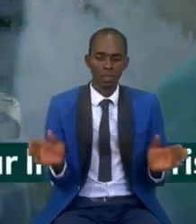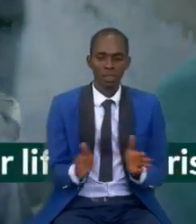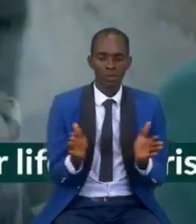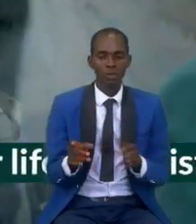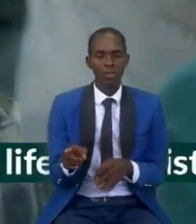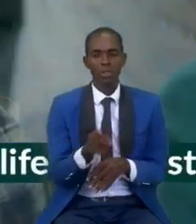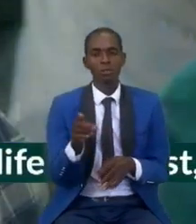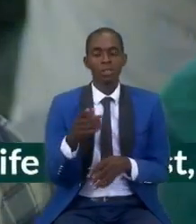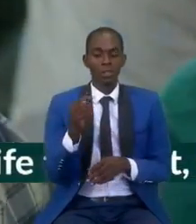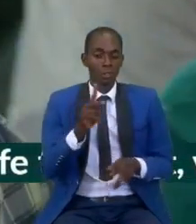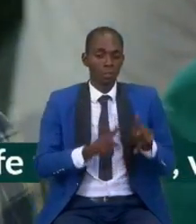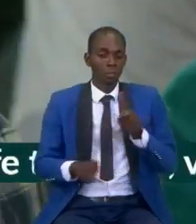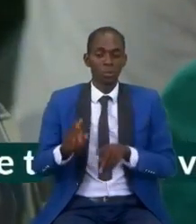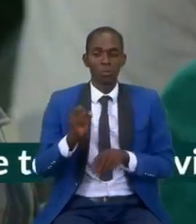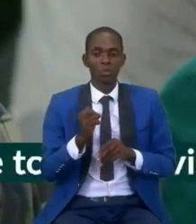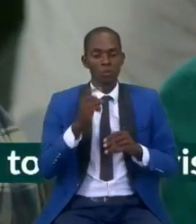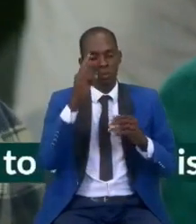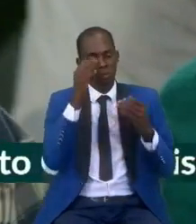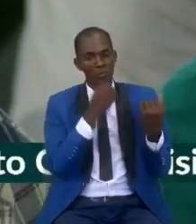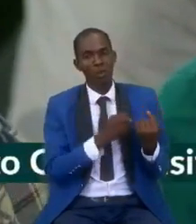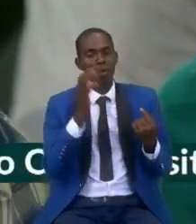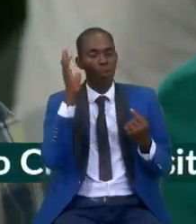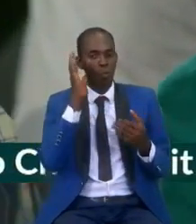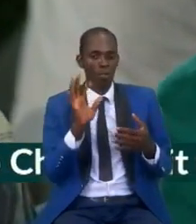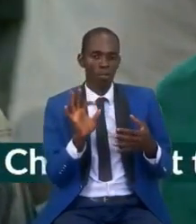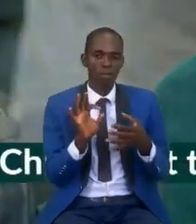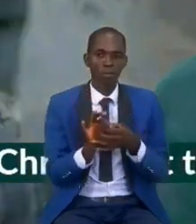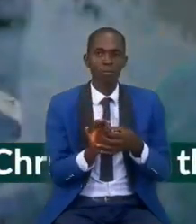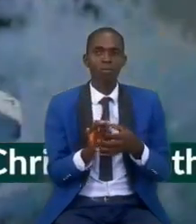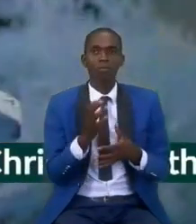and heaven will bless every one of them.